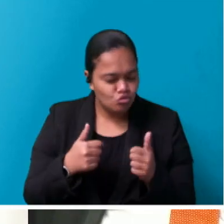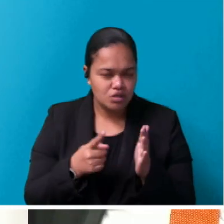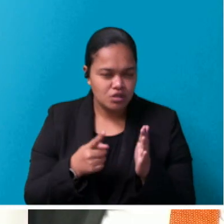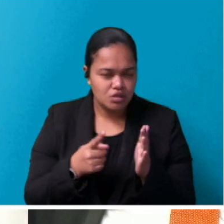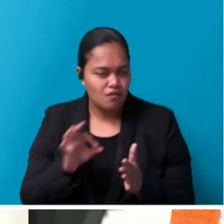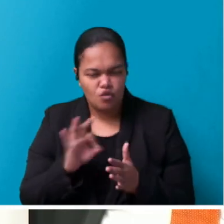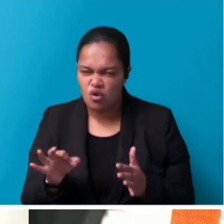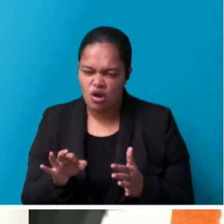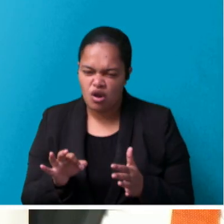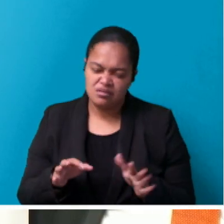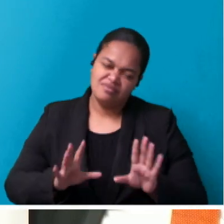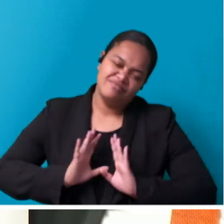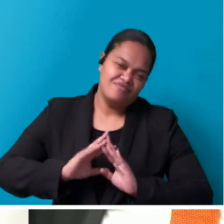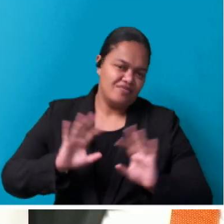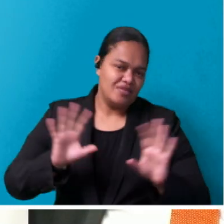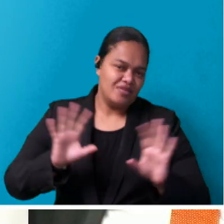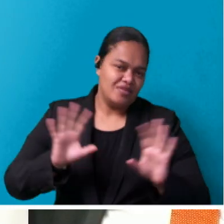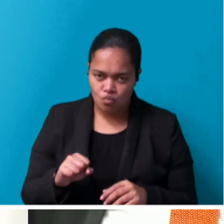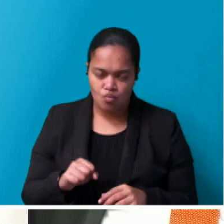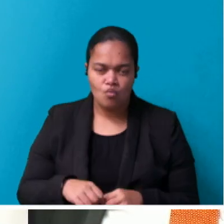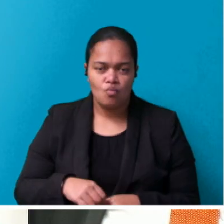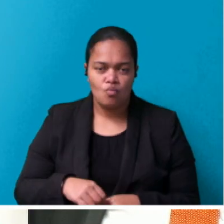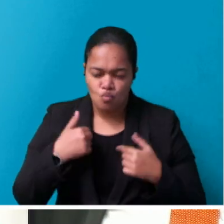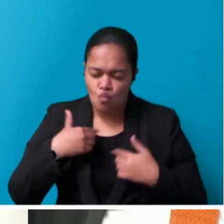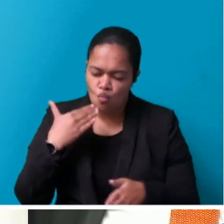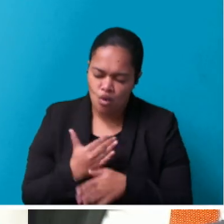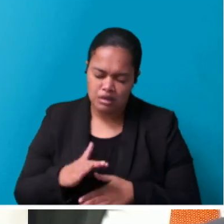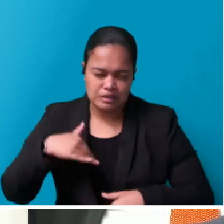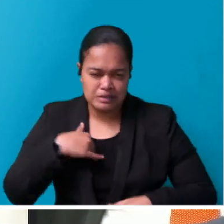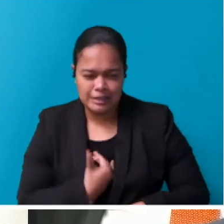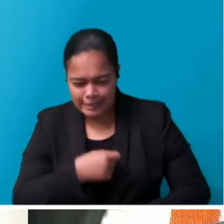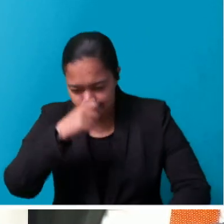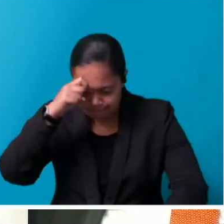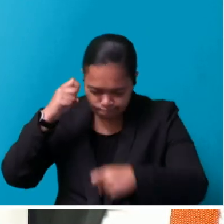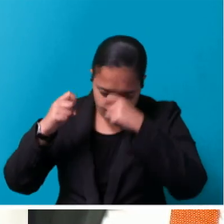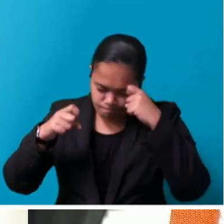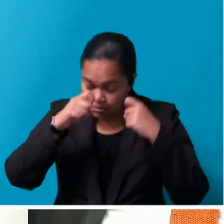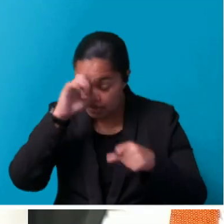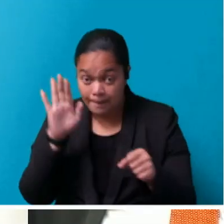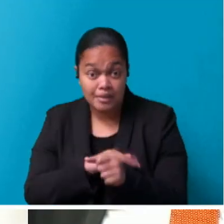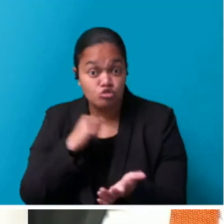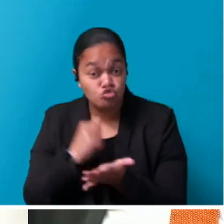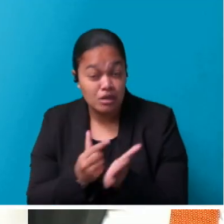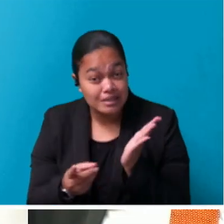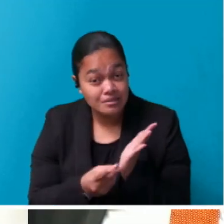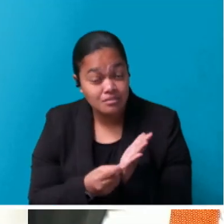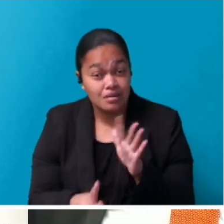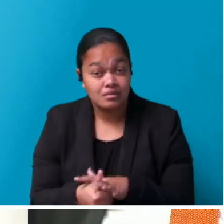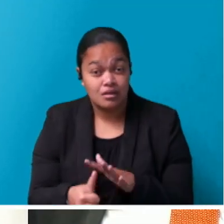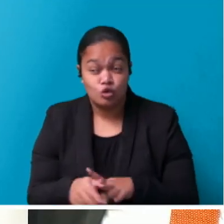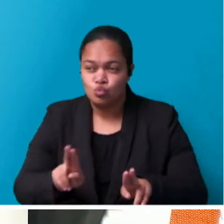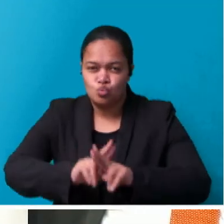goal. We are working tirelessly on all fronts to ensure that digital access is